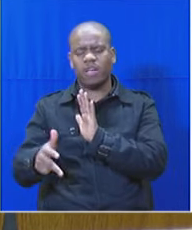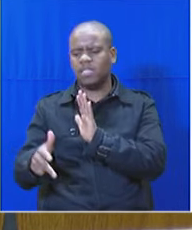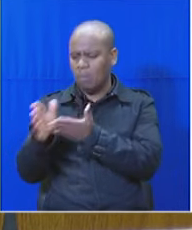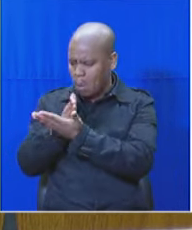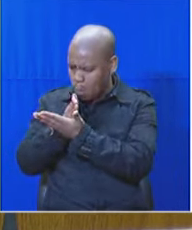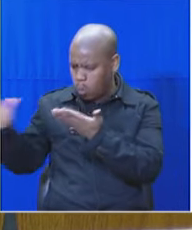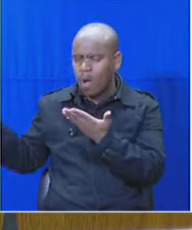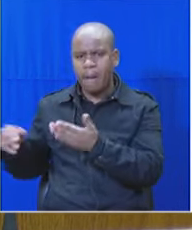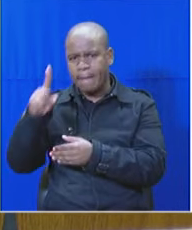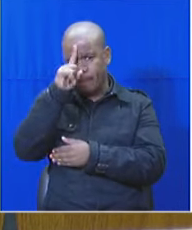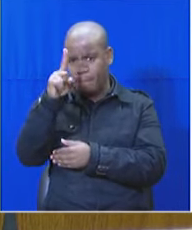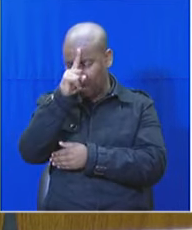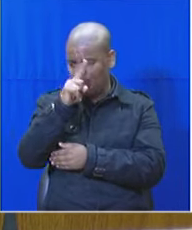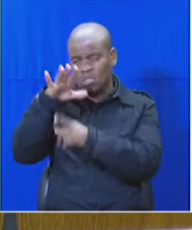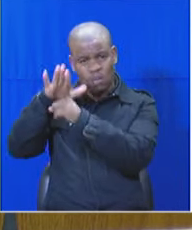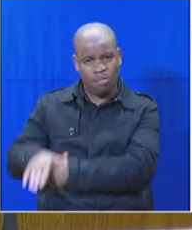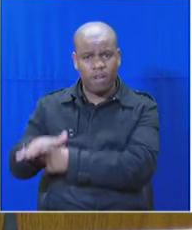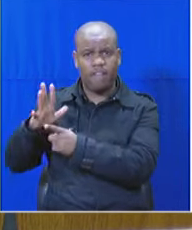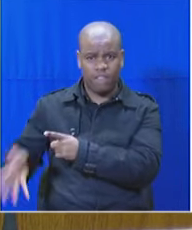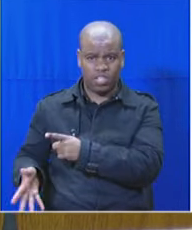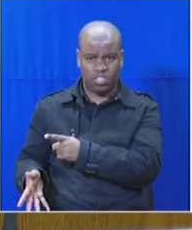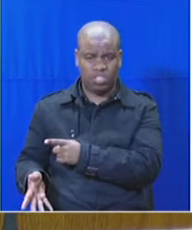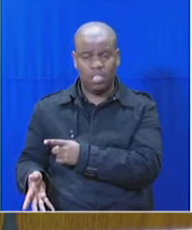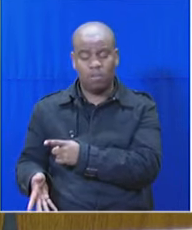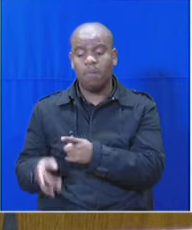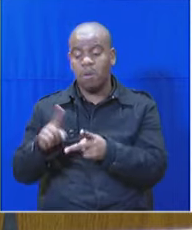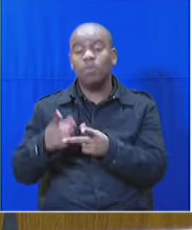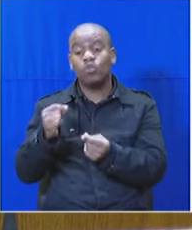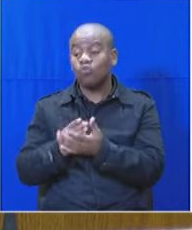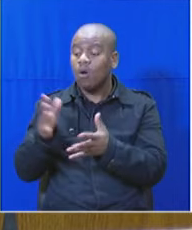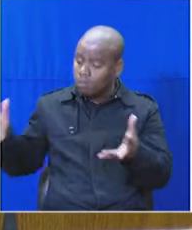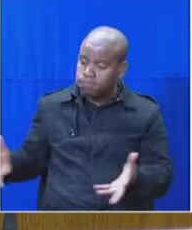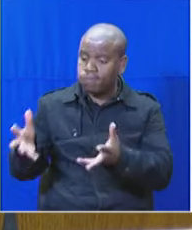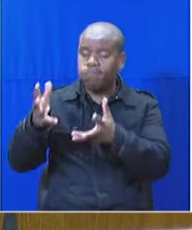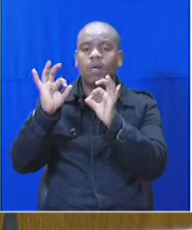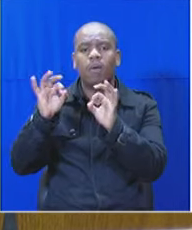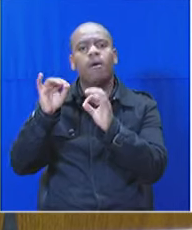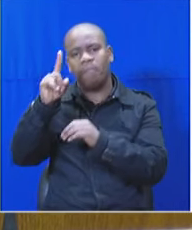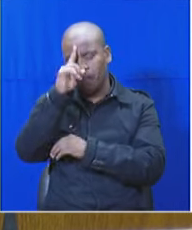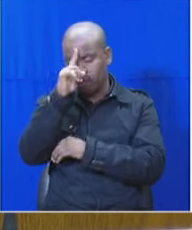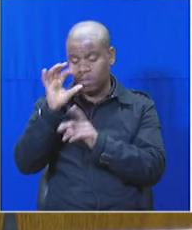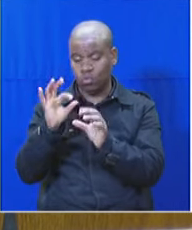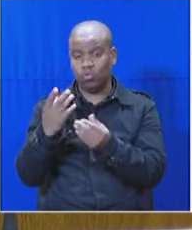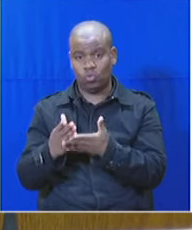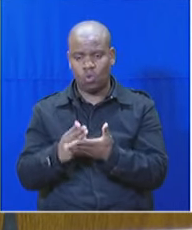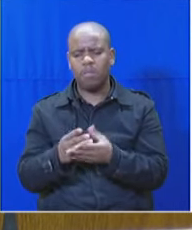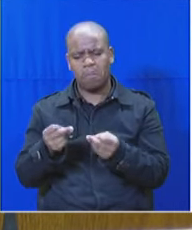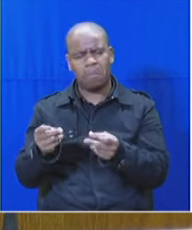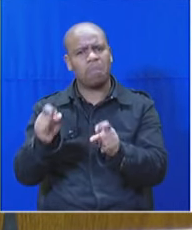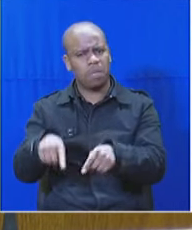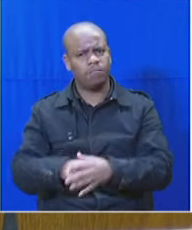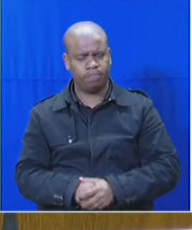land, are 100% productive, and achieving the objectives of the National Development Plan as rapidly as is